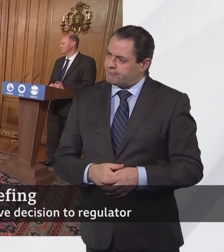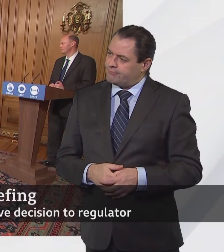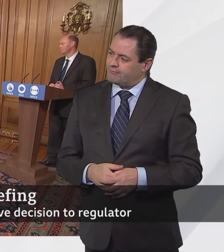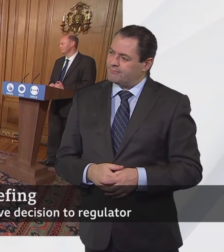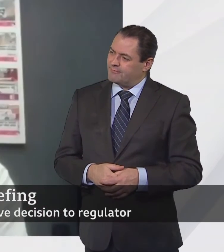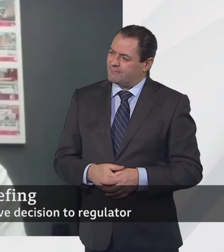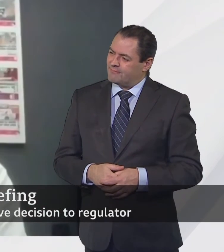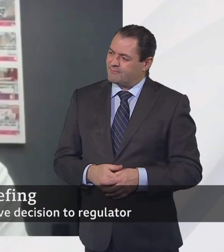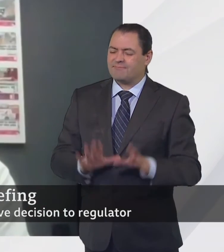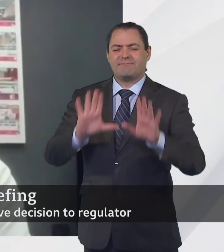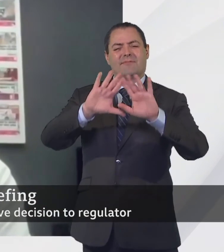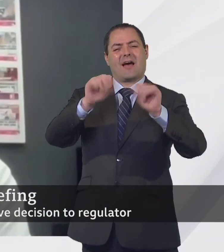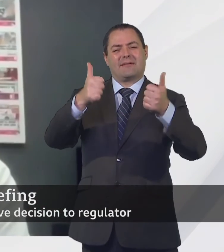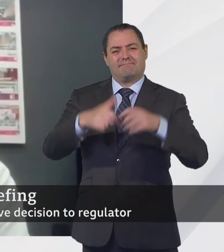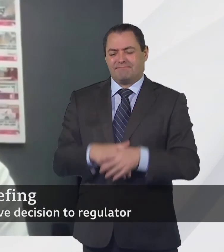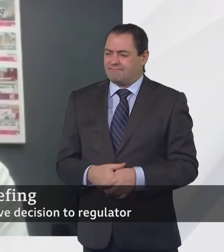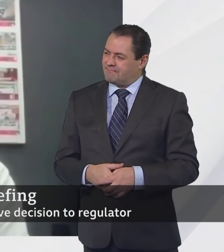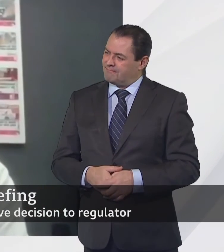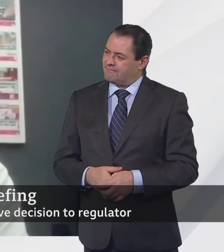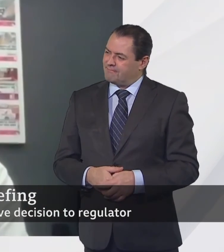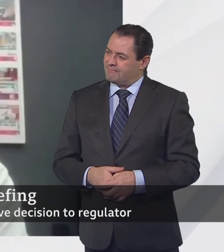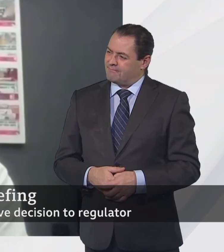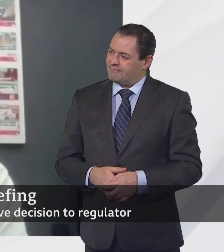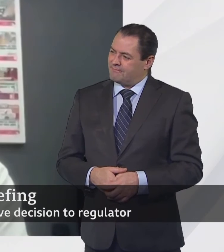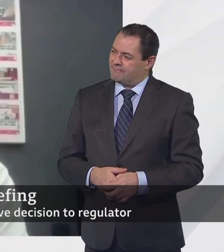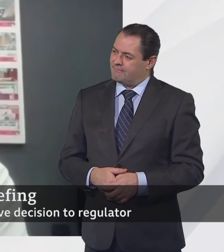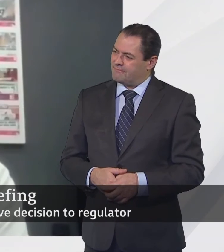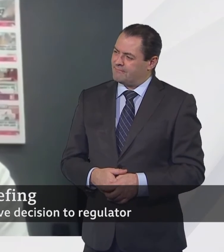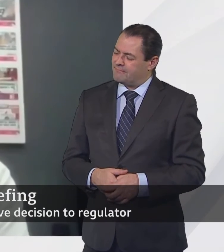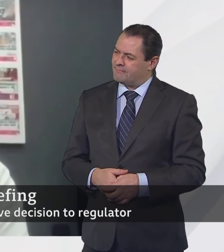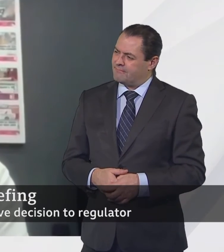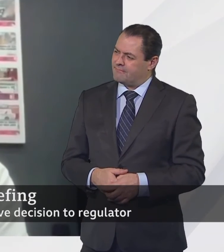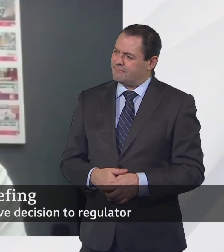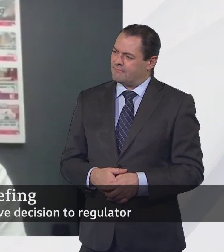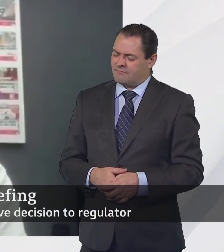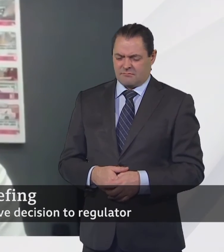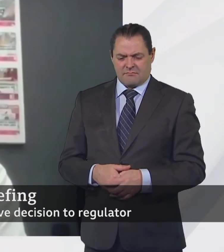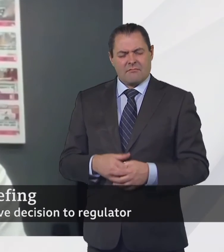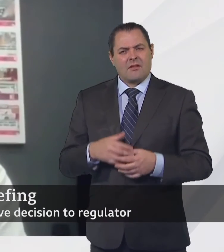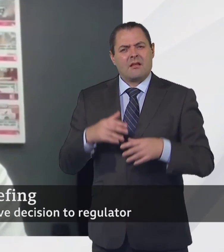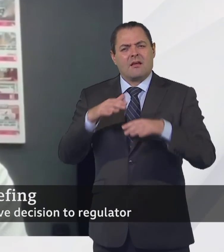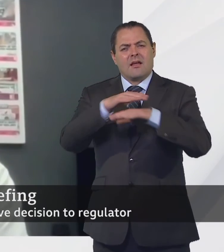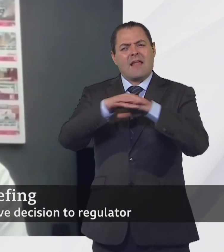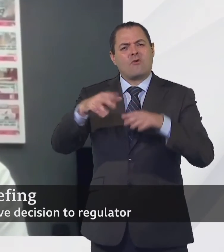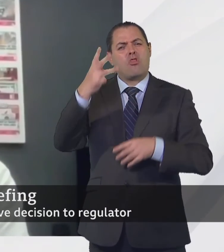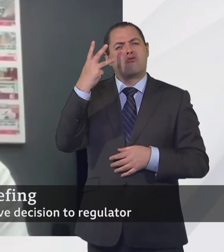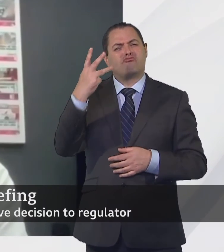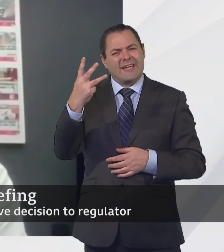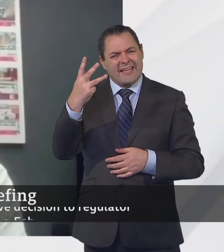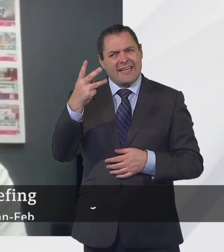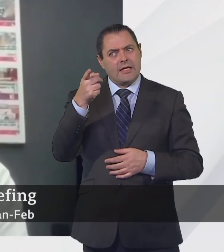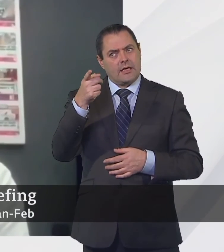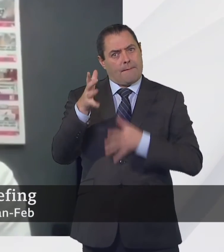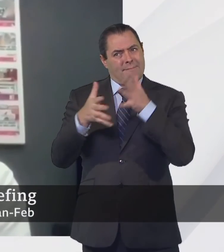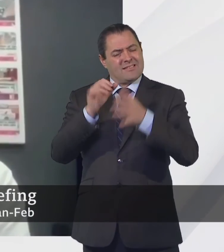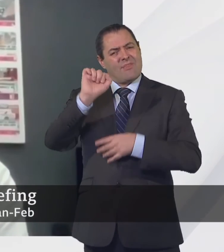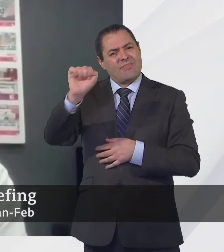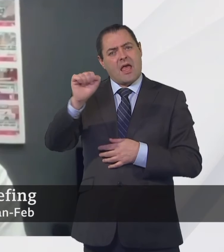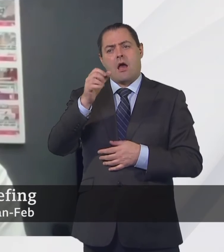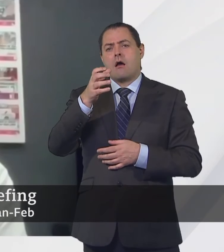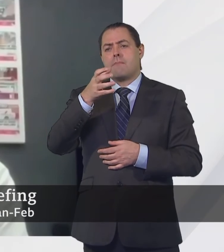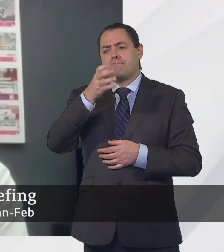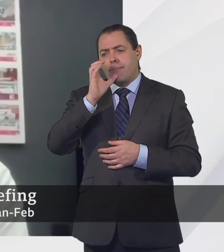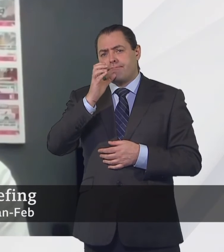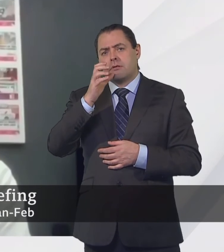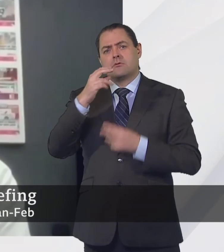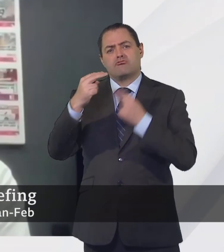Hi, Prime Minister. Is it fair that areas in Tier 3 hit by pub and restaurant closures will get support